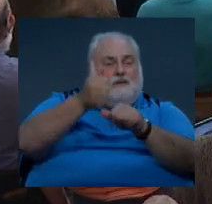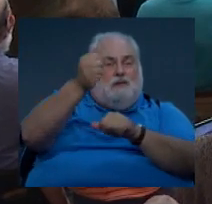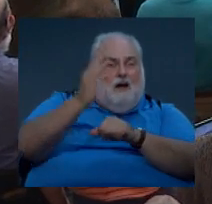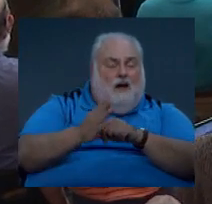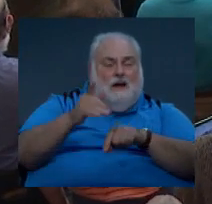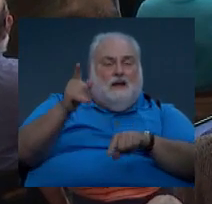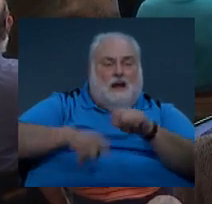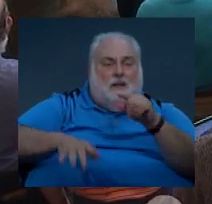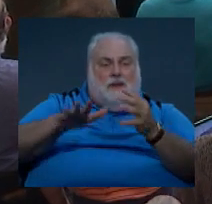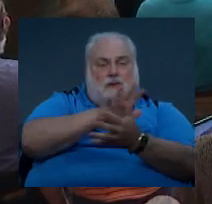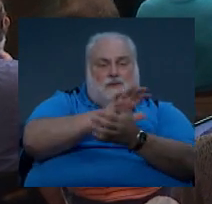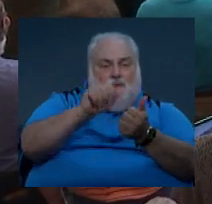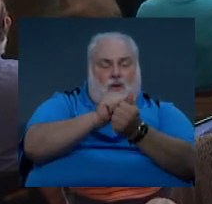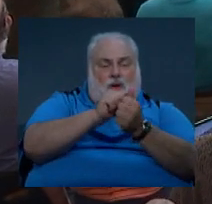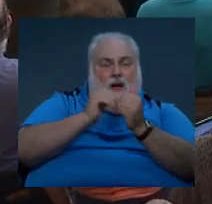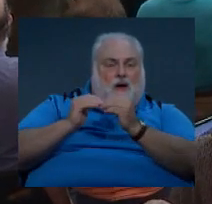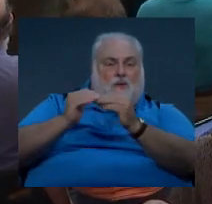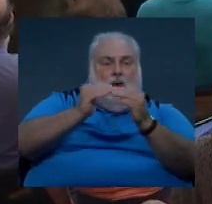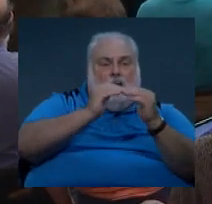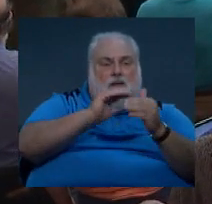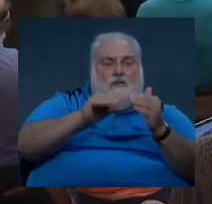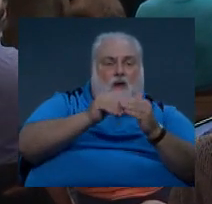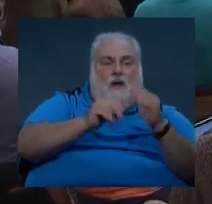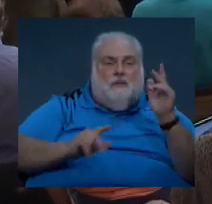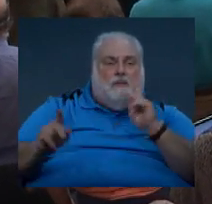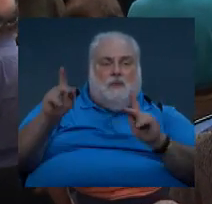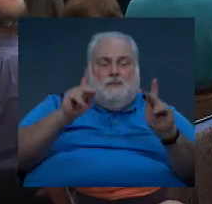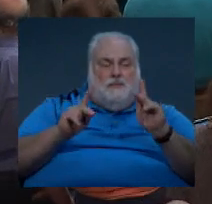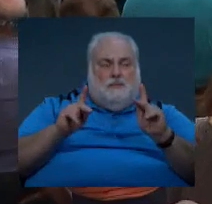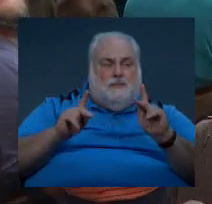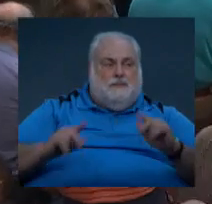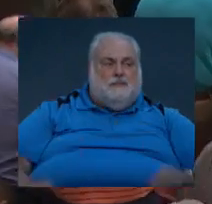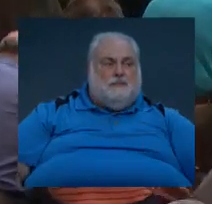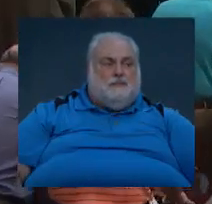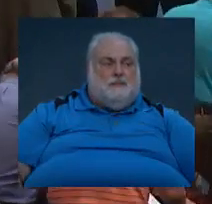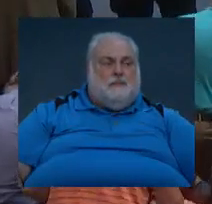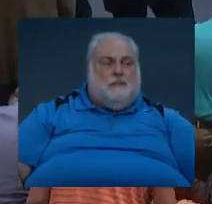under God, indivisible, with liberty and justice for all.